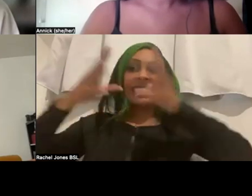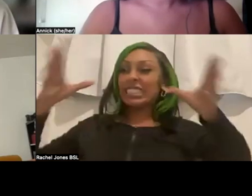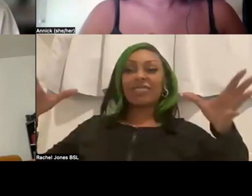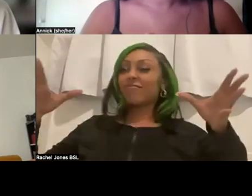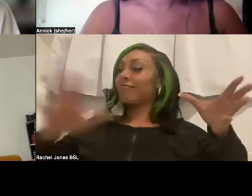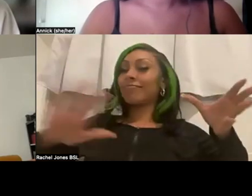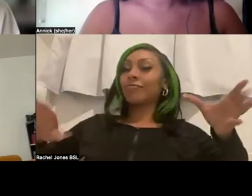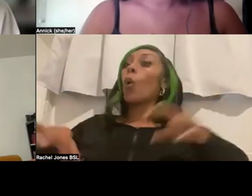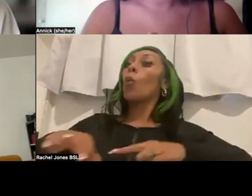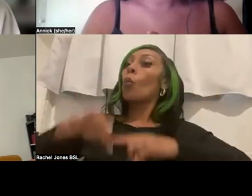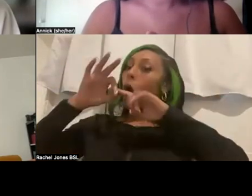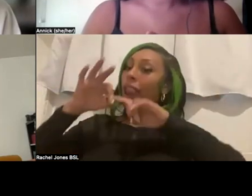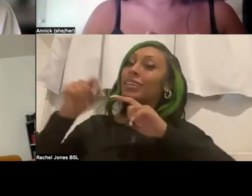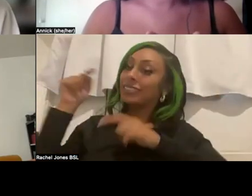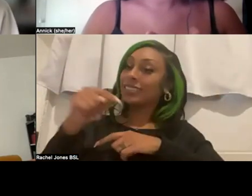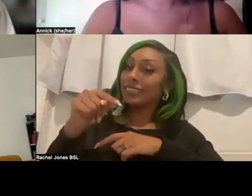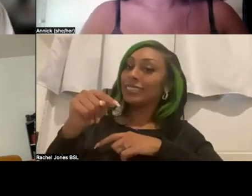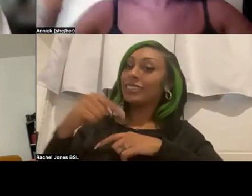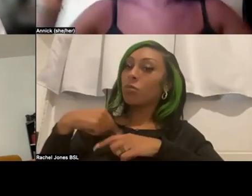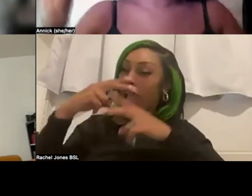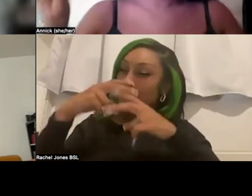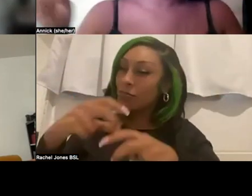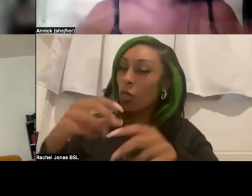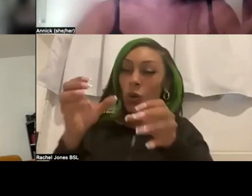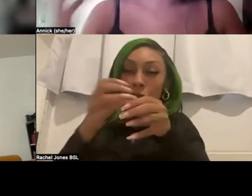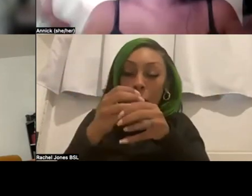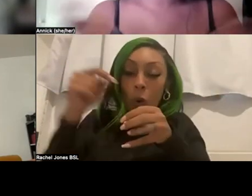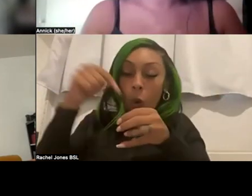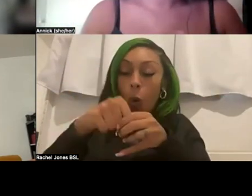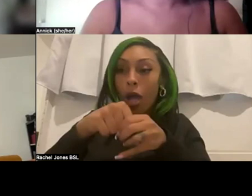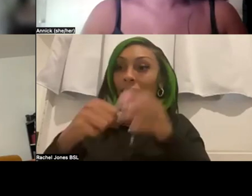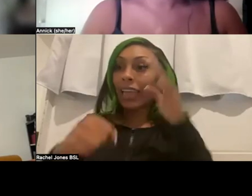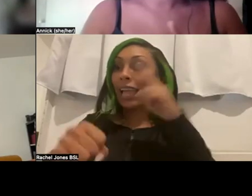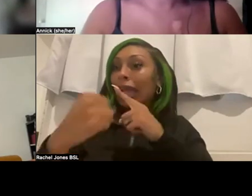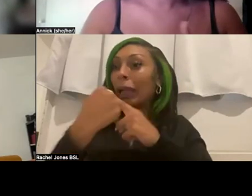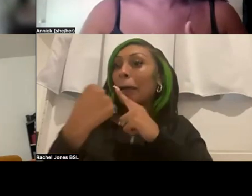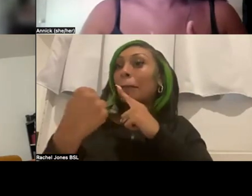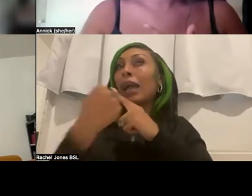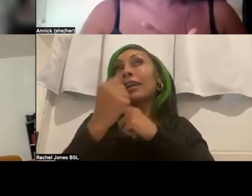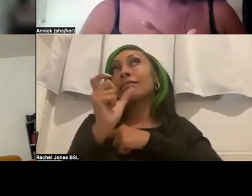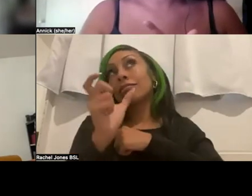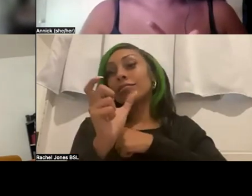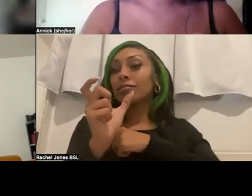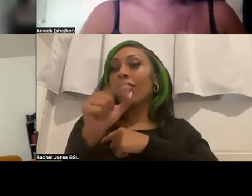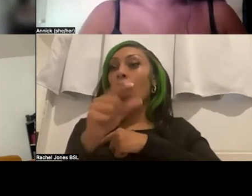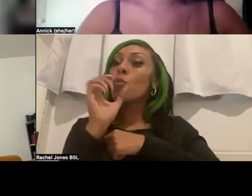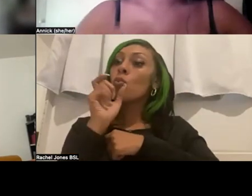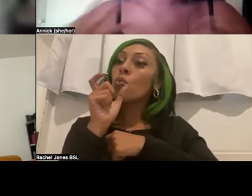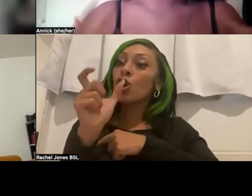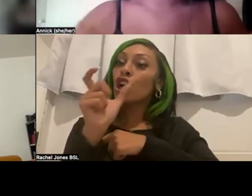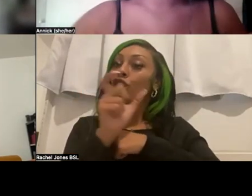in exploring the impact, and questioning that word, the impact that Shake,